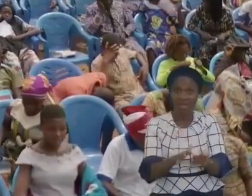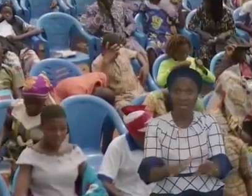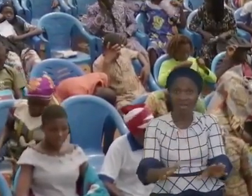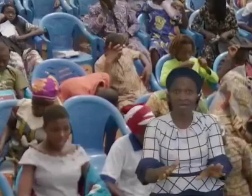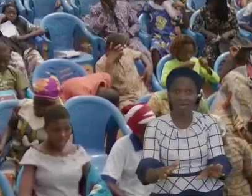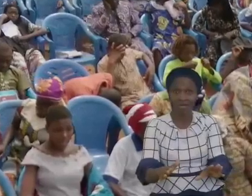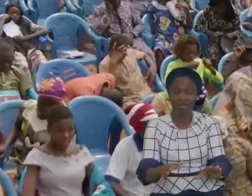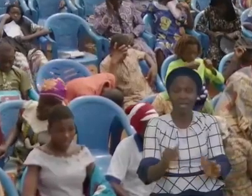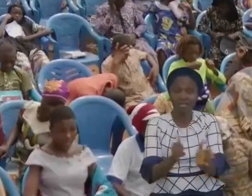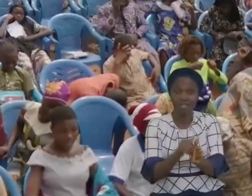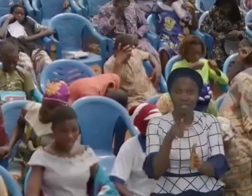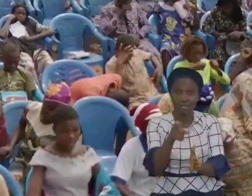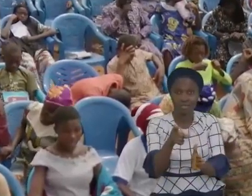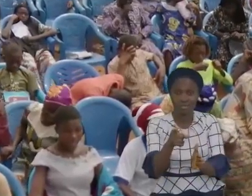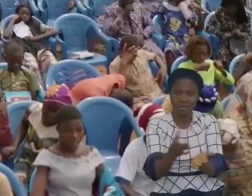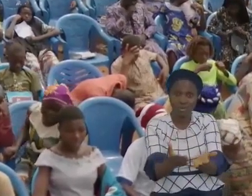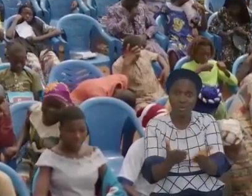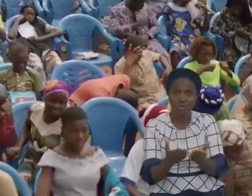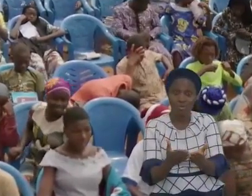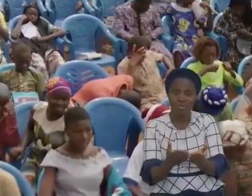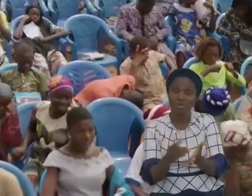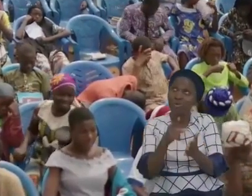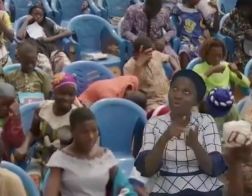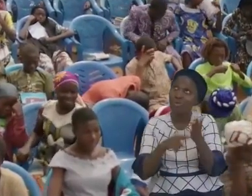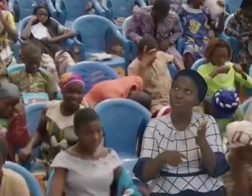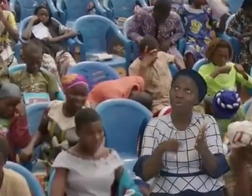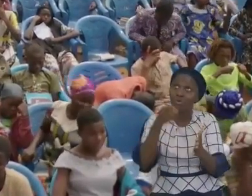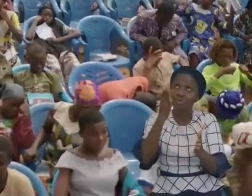ordained for you, you see the screen,